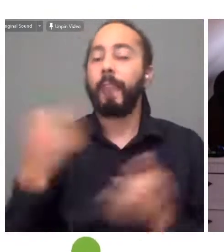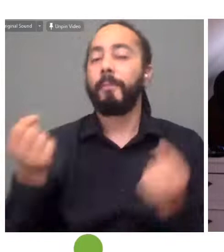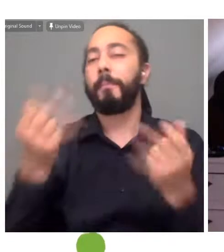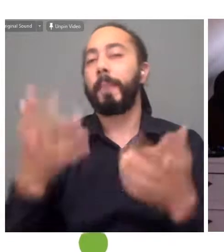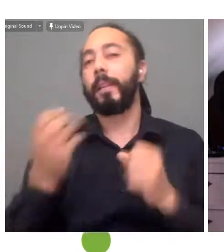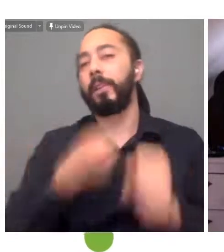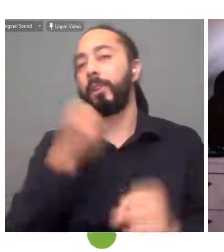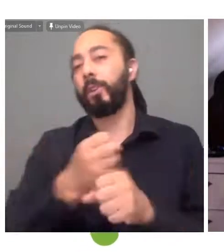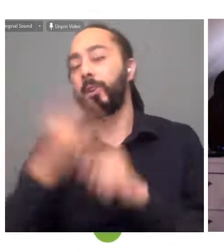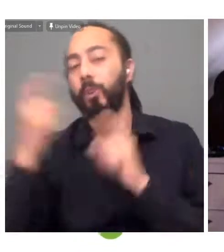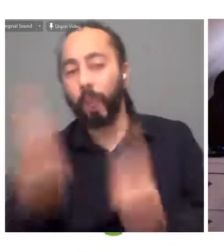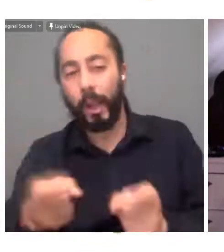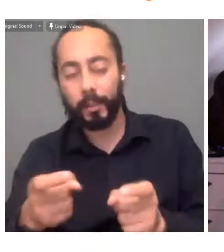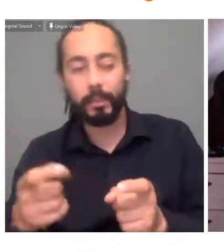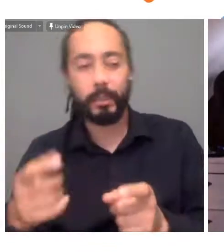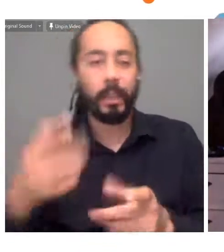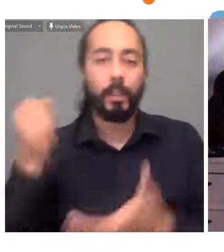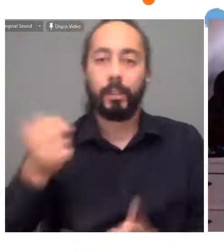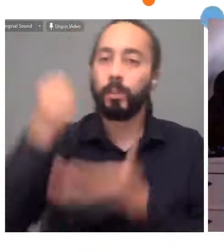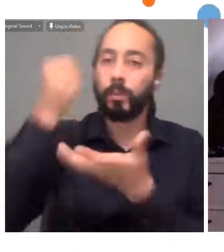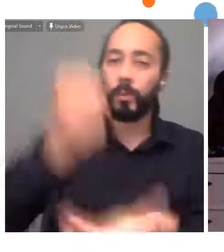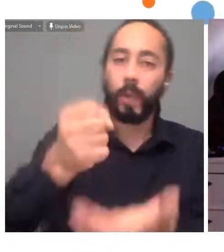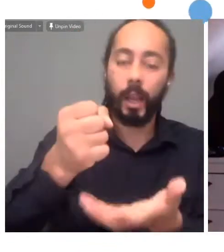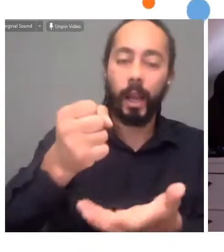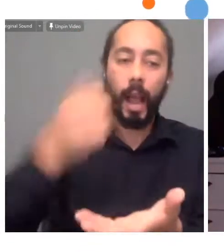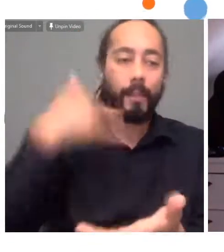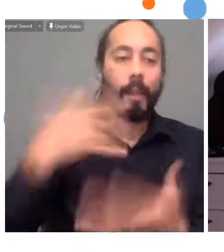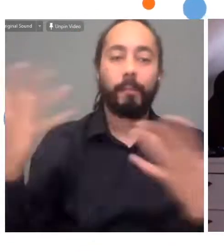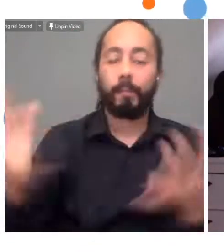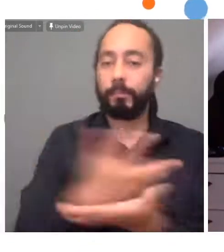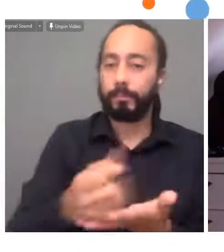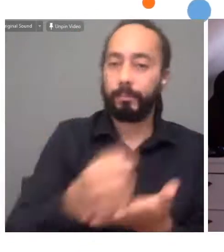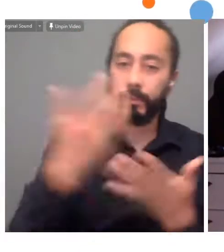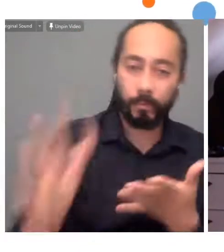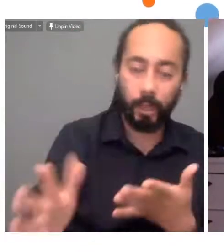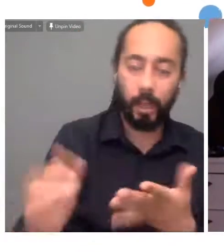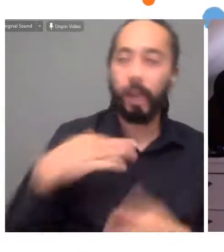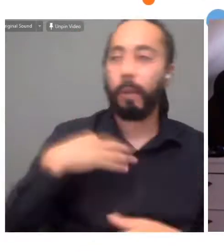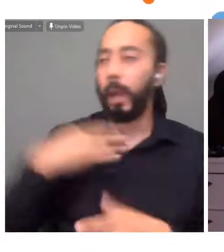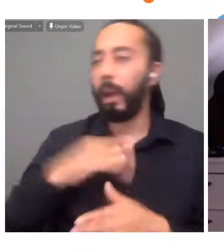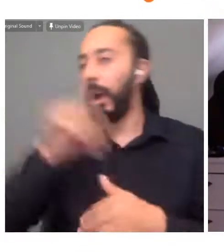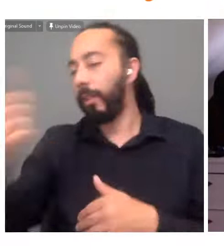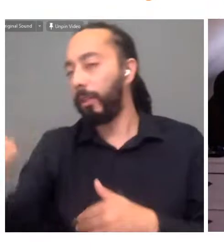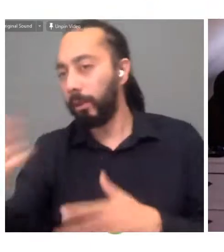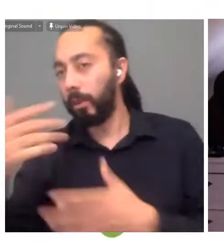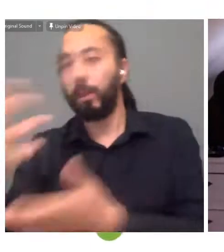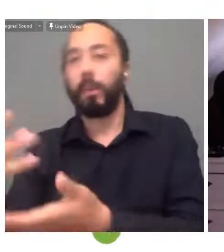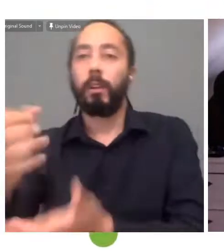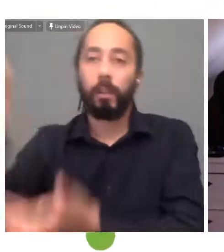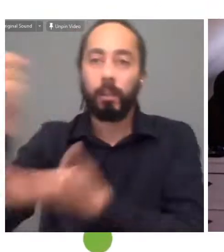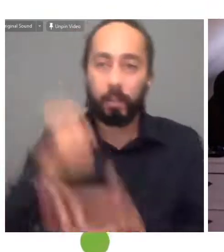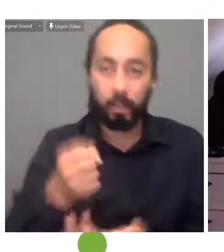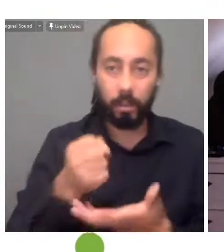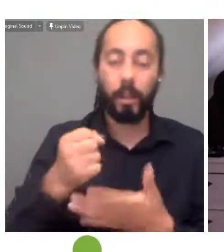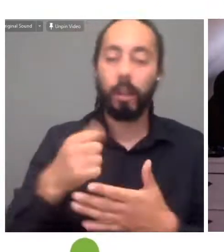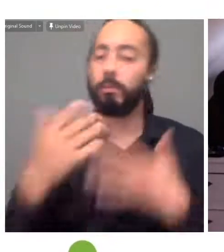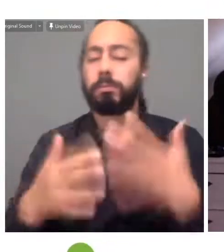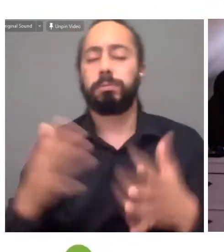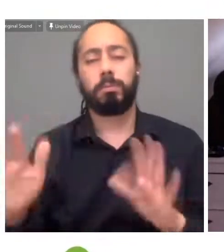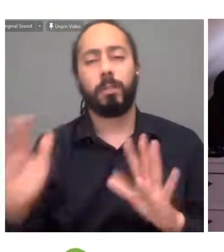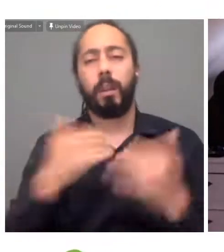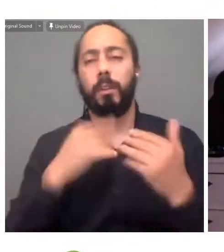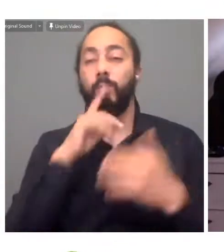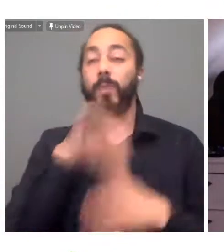grant, before you know it, you're reporting on it already, and so on. And this has become a rather onerous burden to many arts